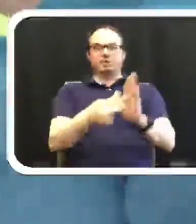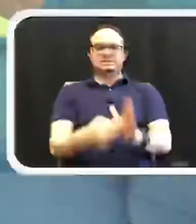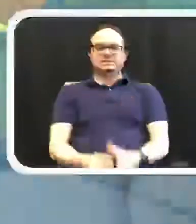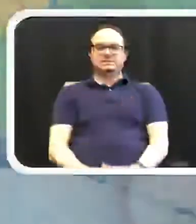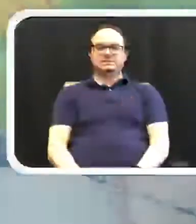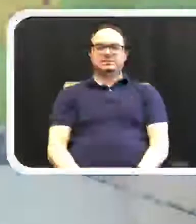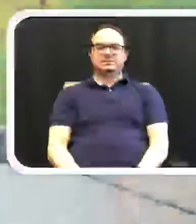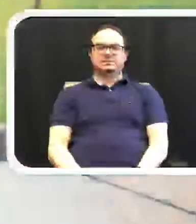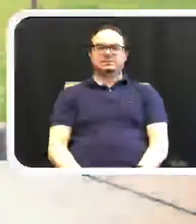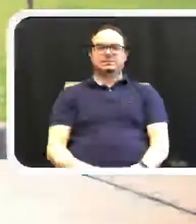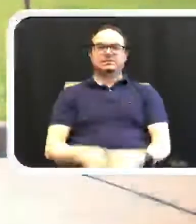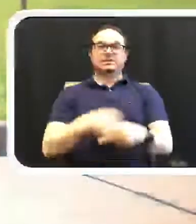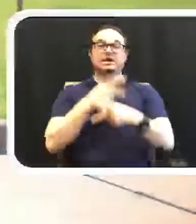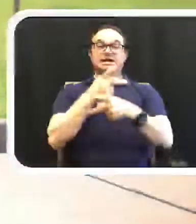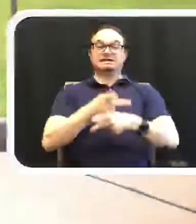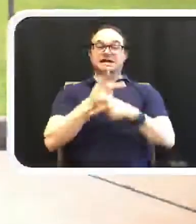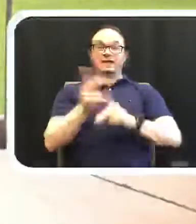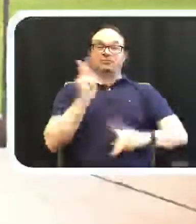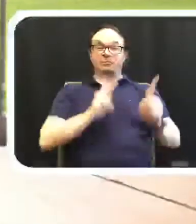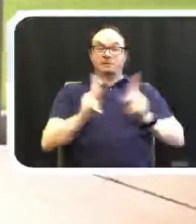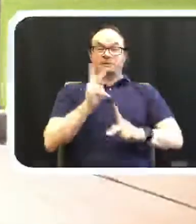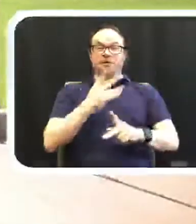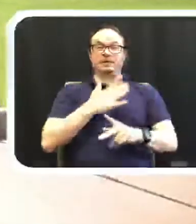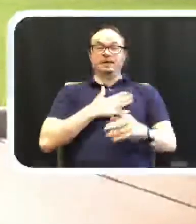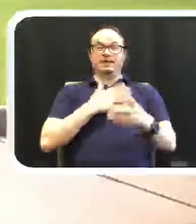Taking care of people is my passion.